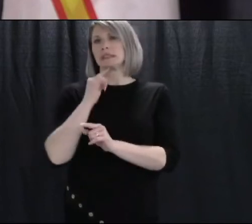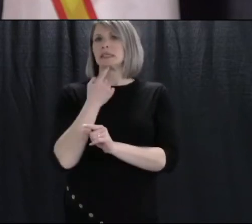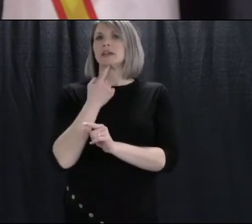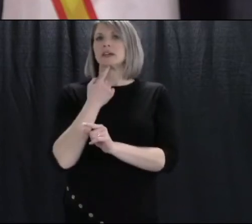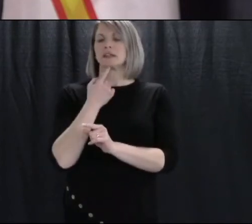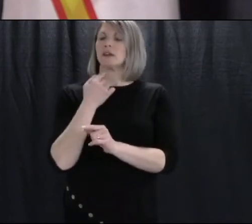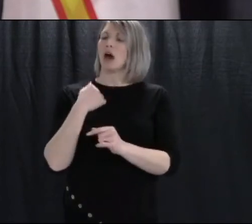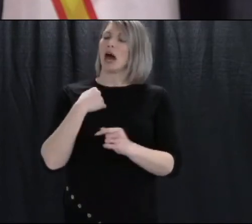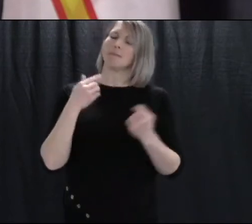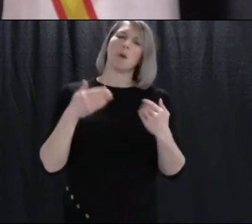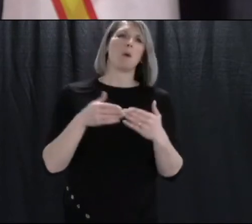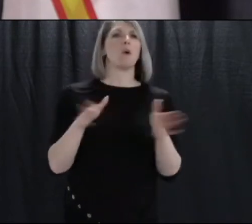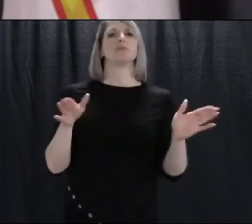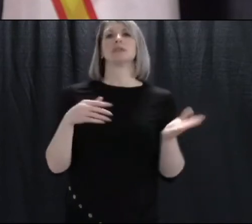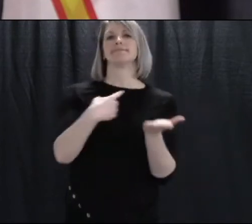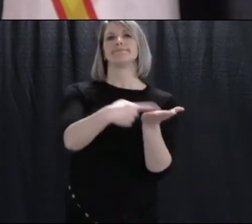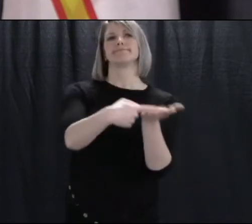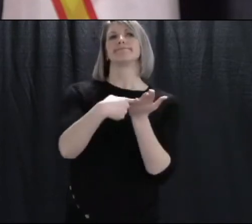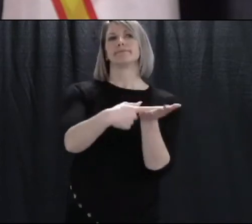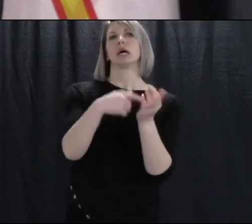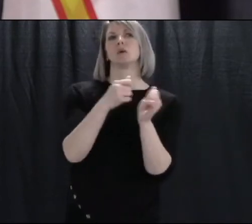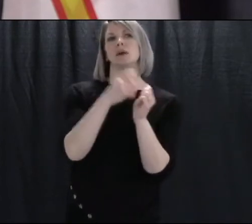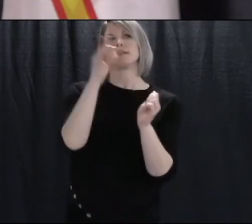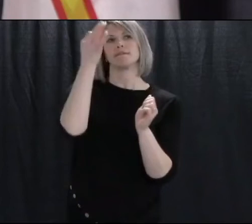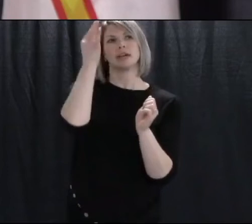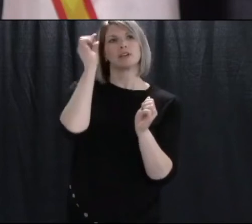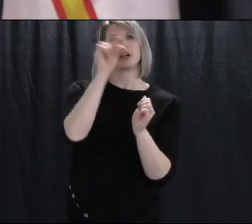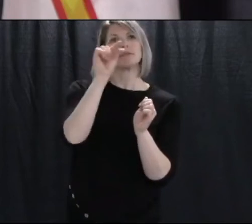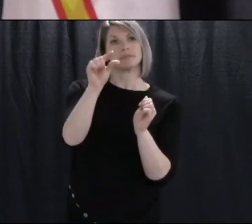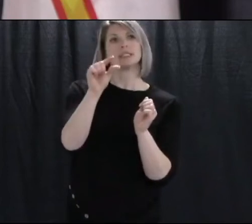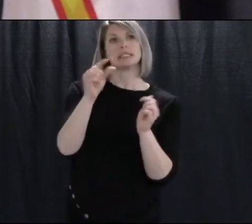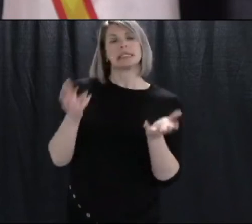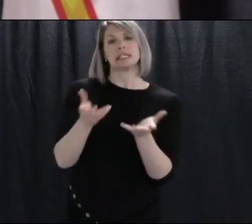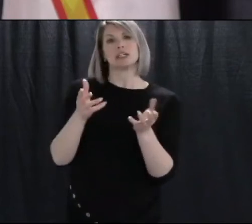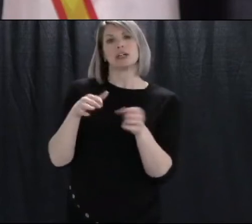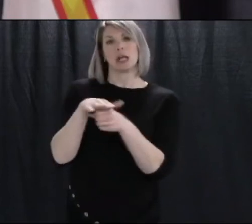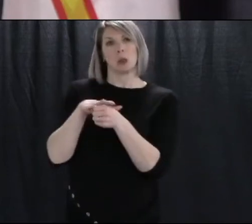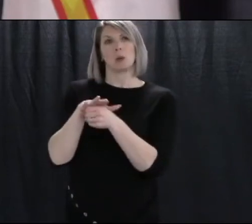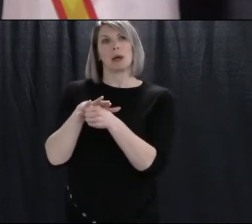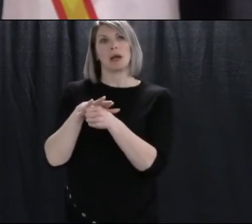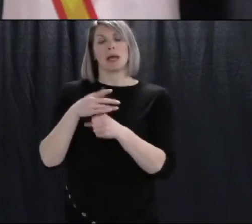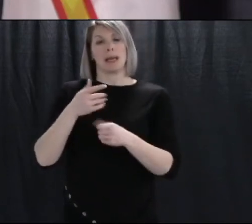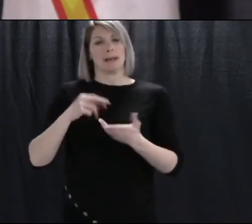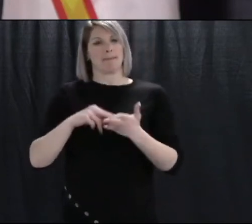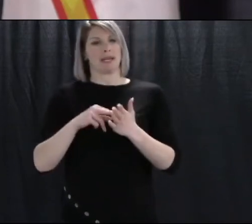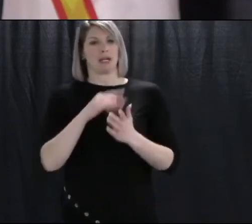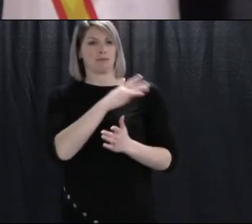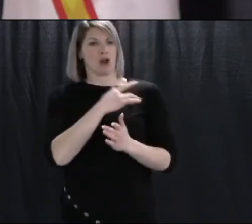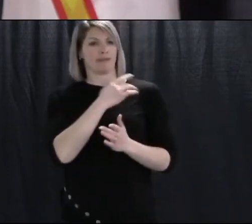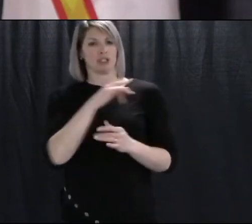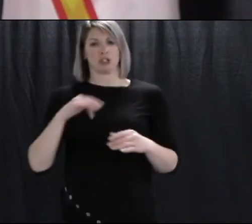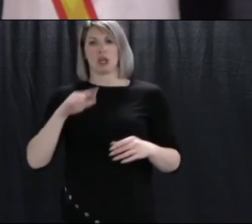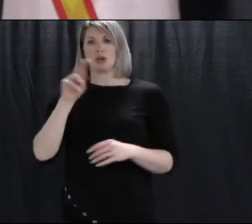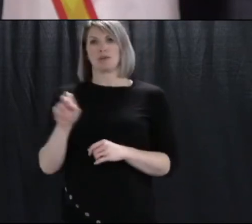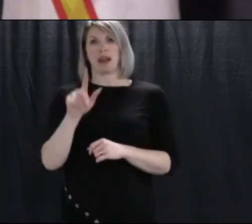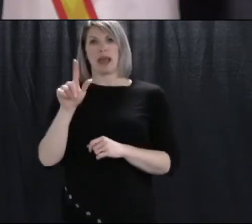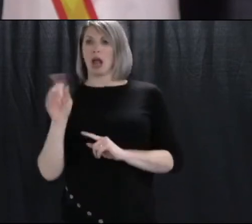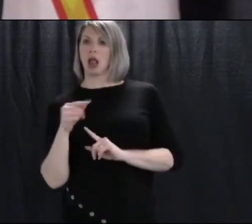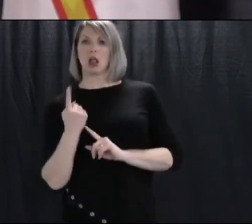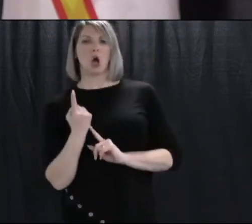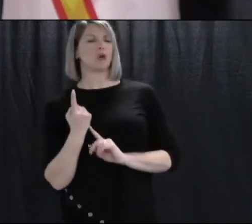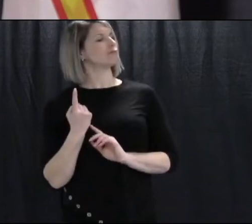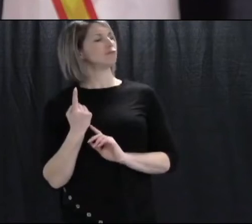quite openly with the federal government on the current situation that we are in, but we're not in this alone. Other provinces will find themselves in